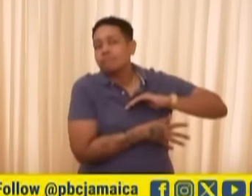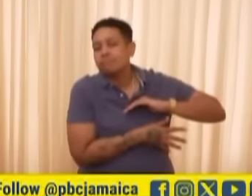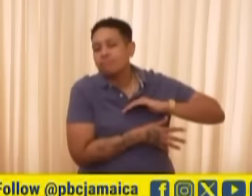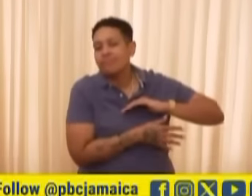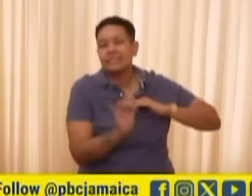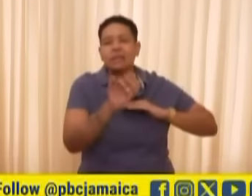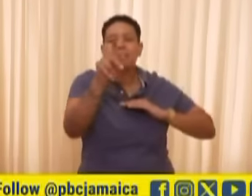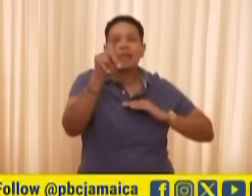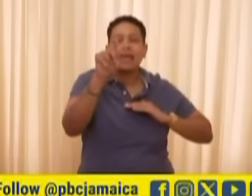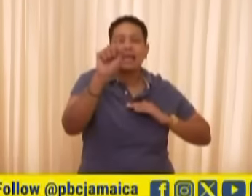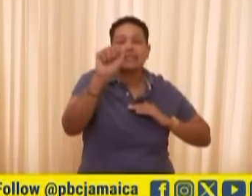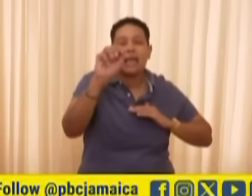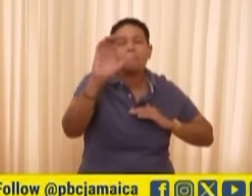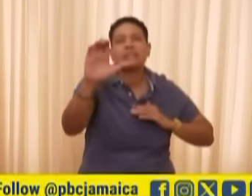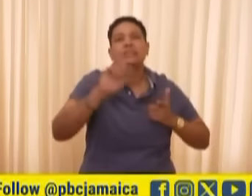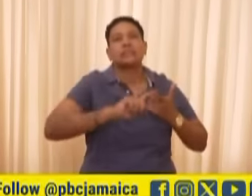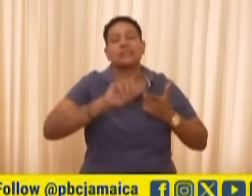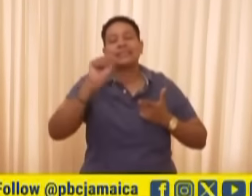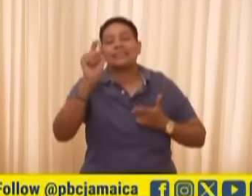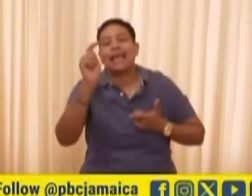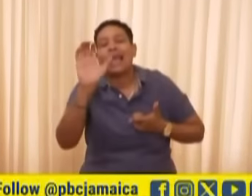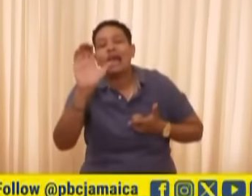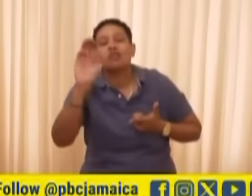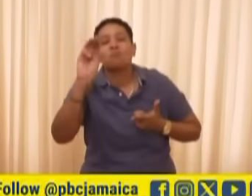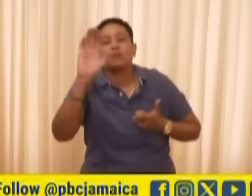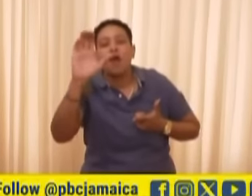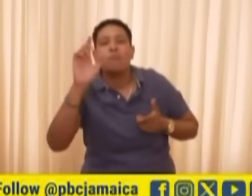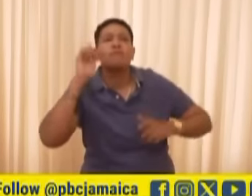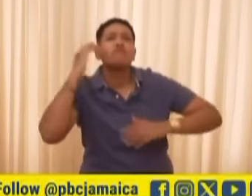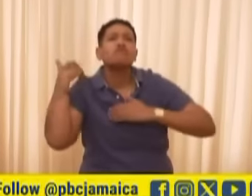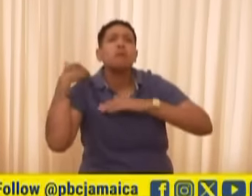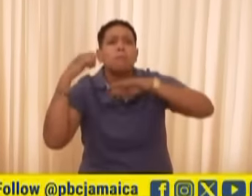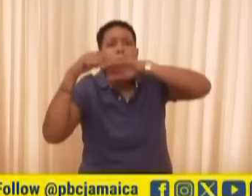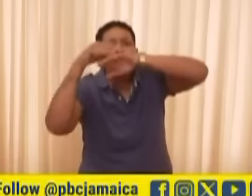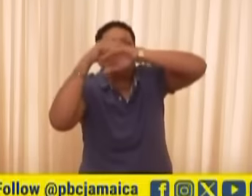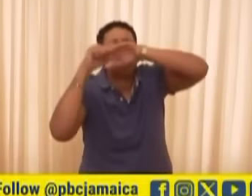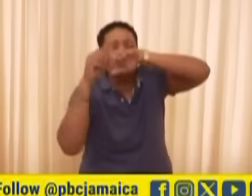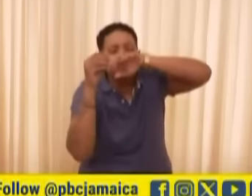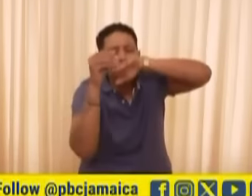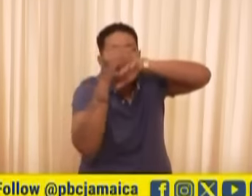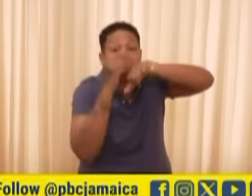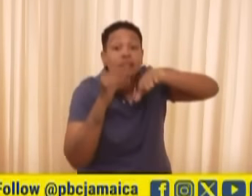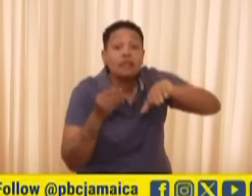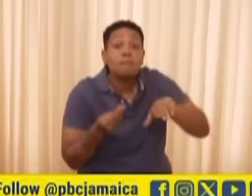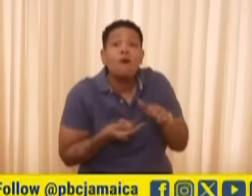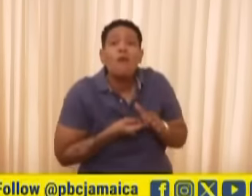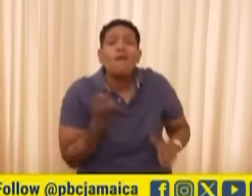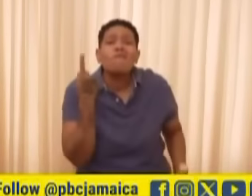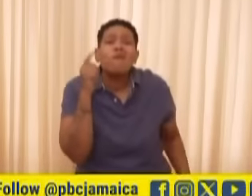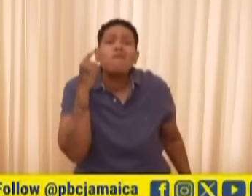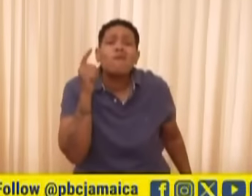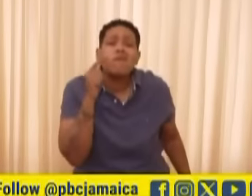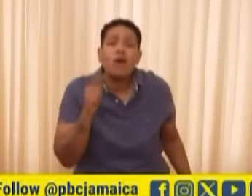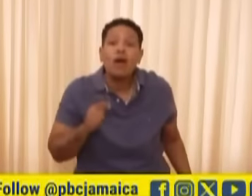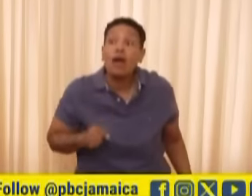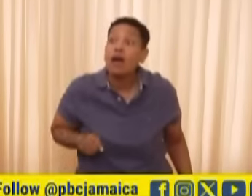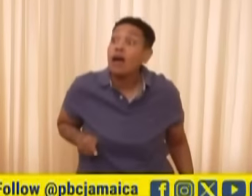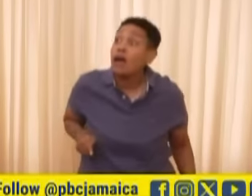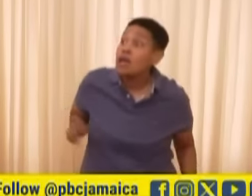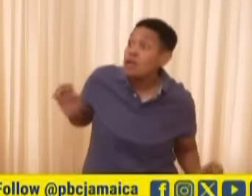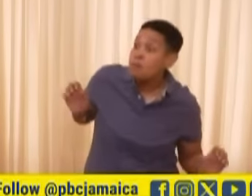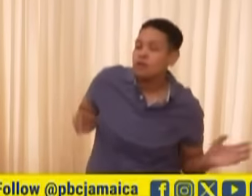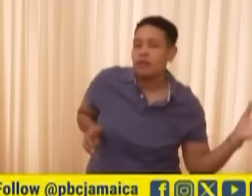And the purpose of that is to respond to emergencies.